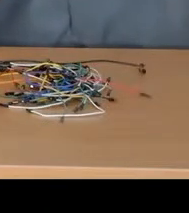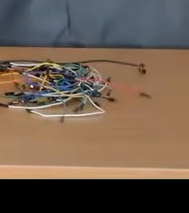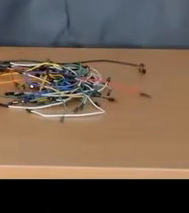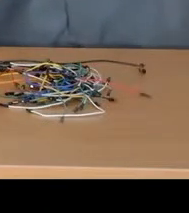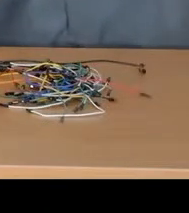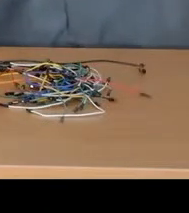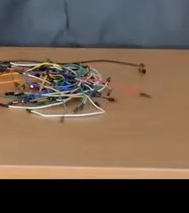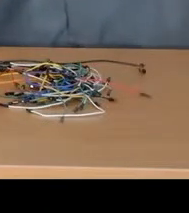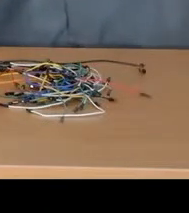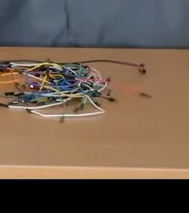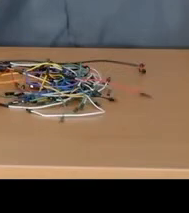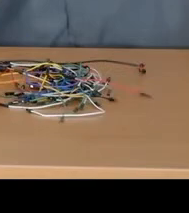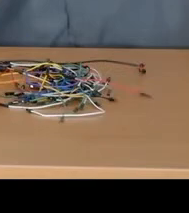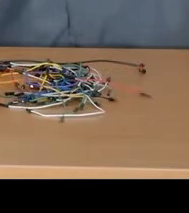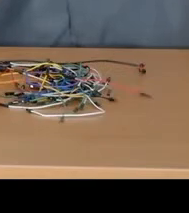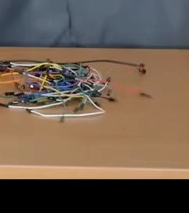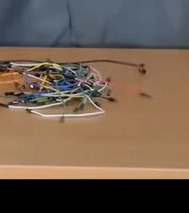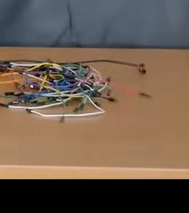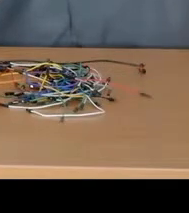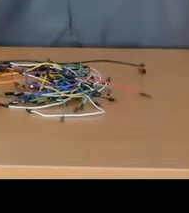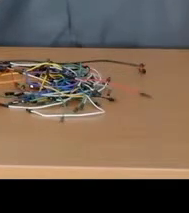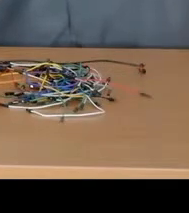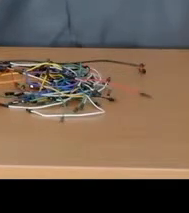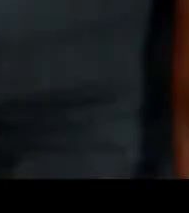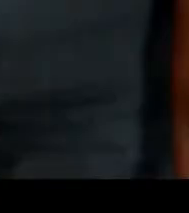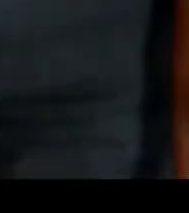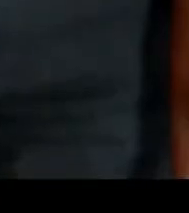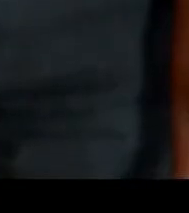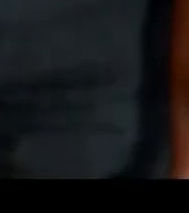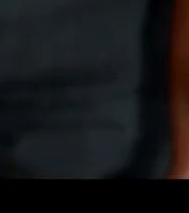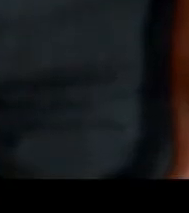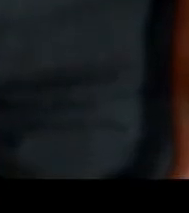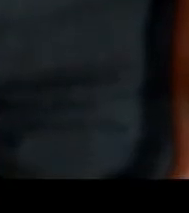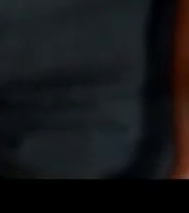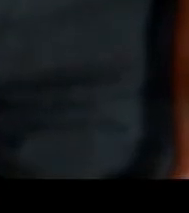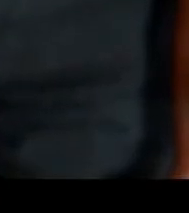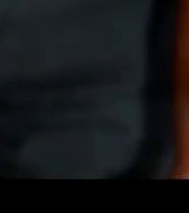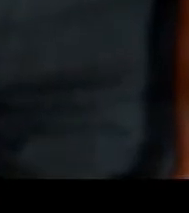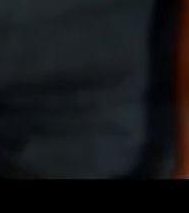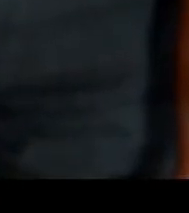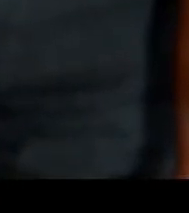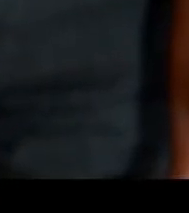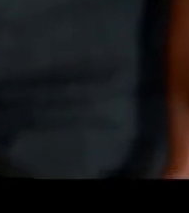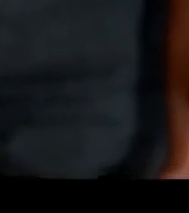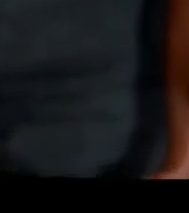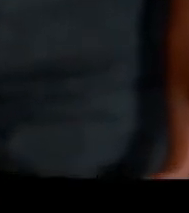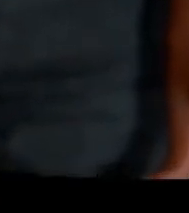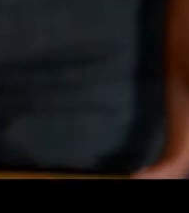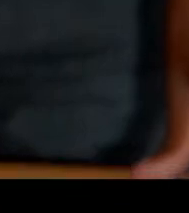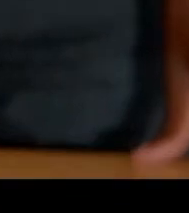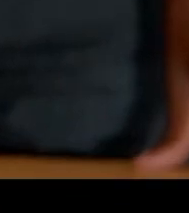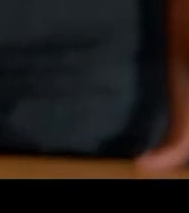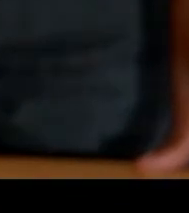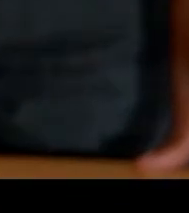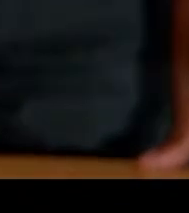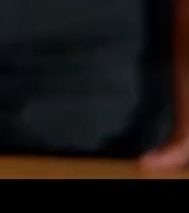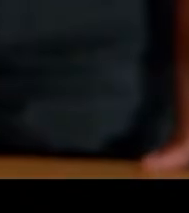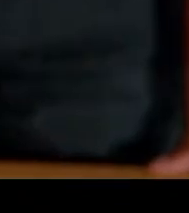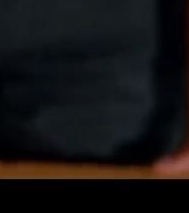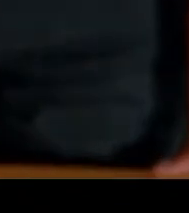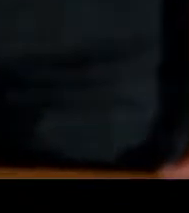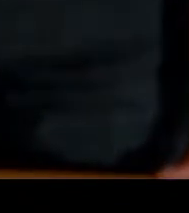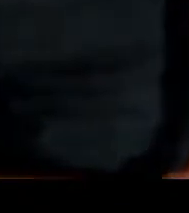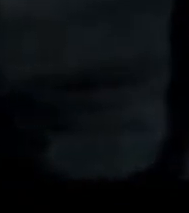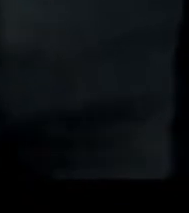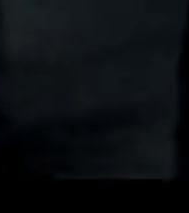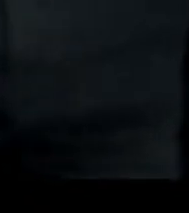technical terms of the Arduino and the functionality of the automobile. Thank you, Ezekiel, for giving me this